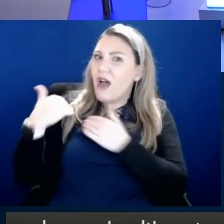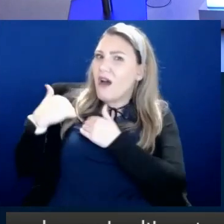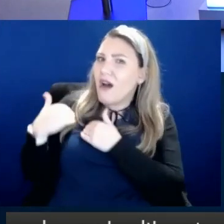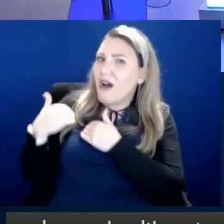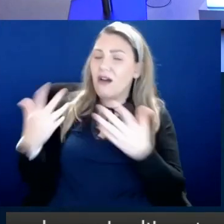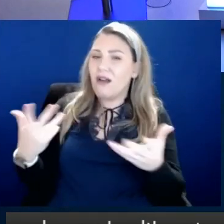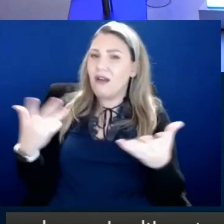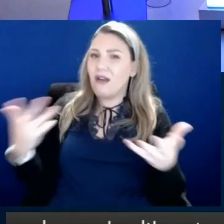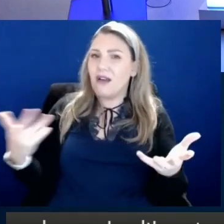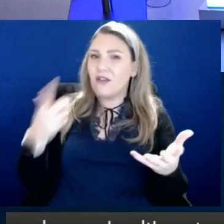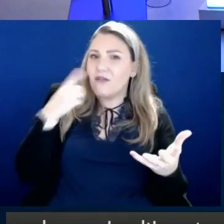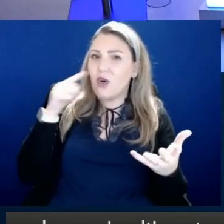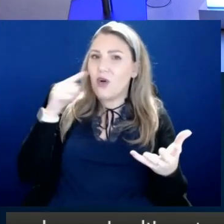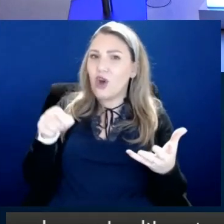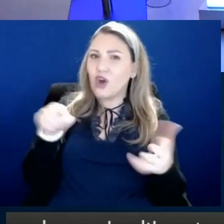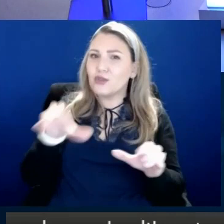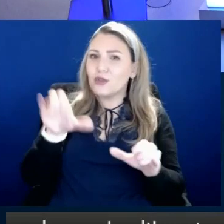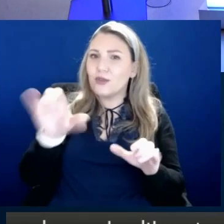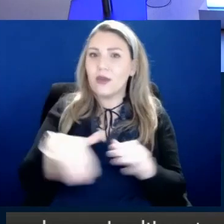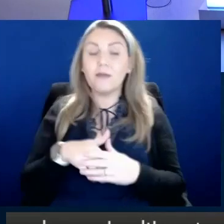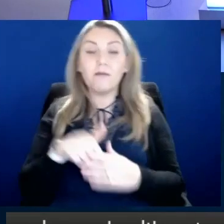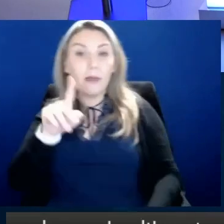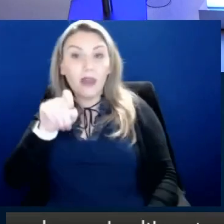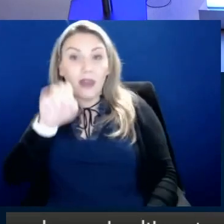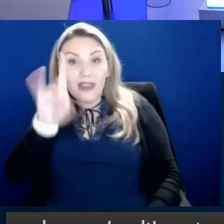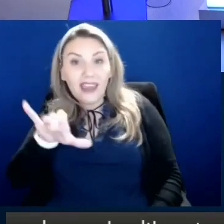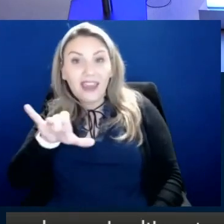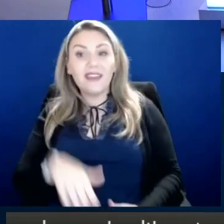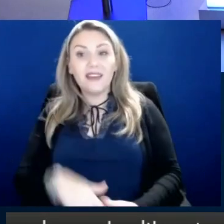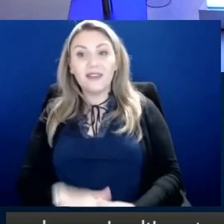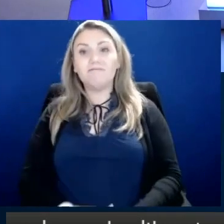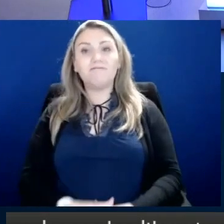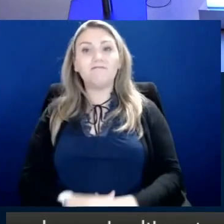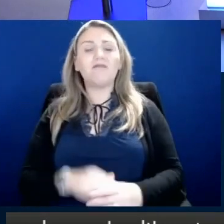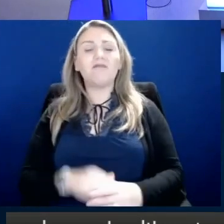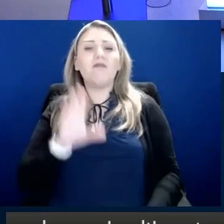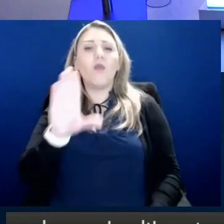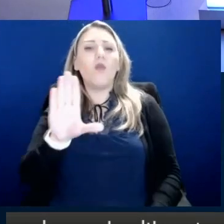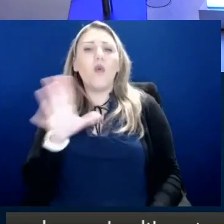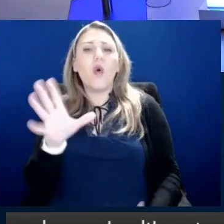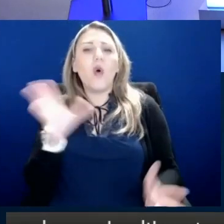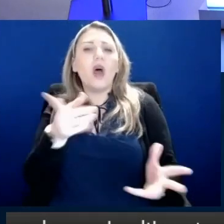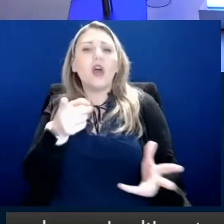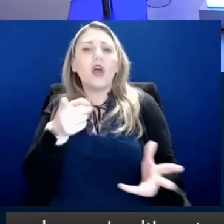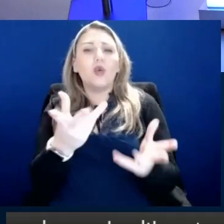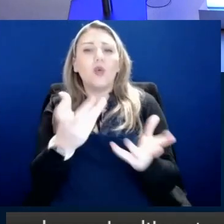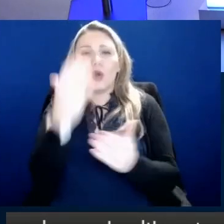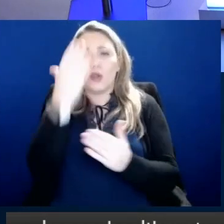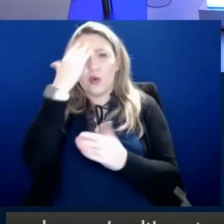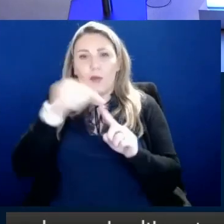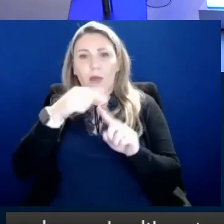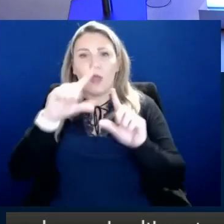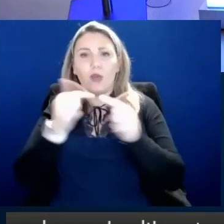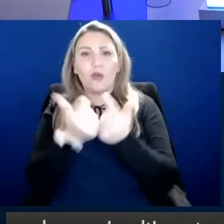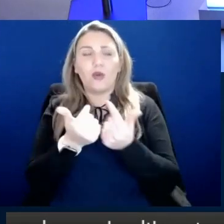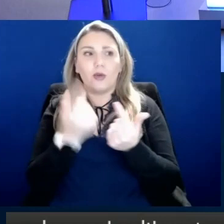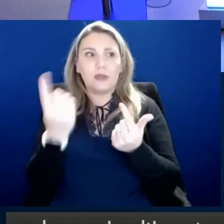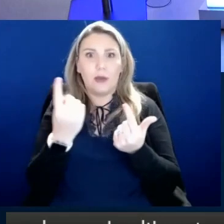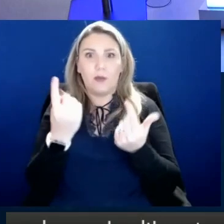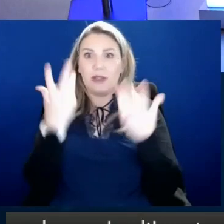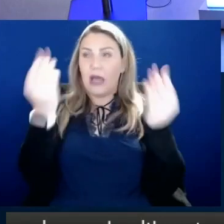do that. Kelly, what is the takeaway? What do you want people to know about this group? If somebody's out there right now going, no one believes